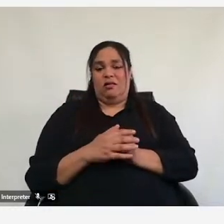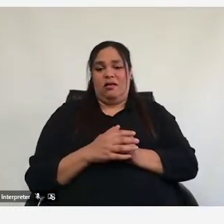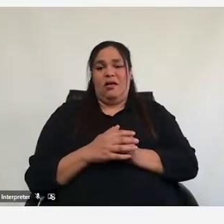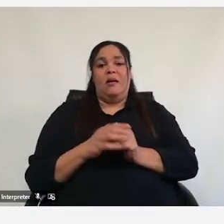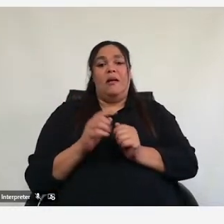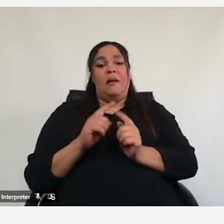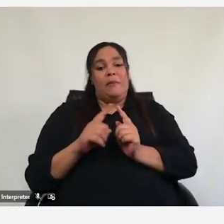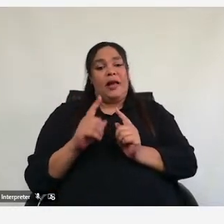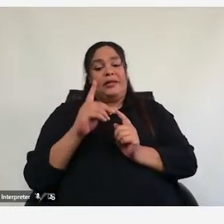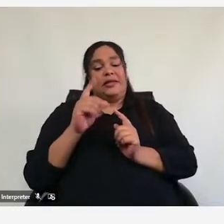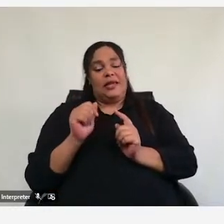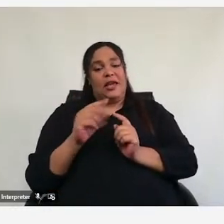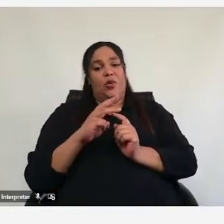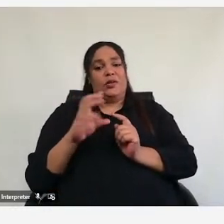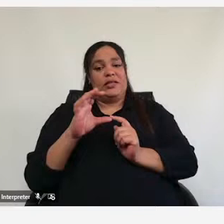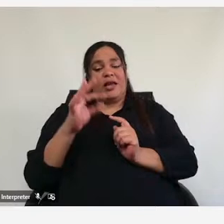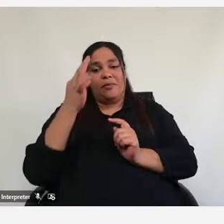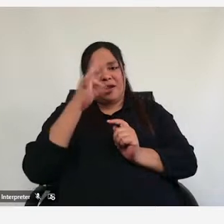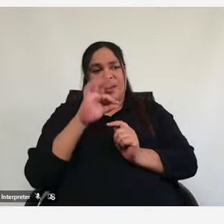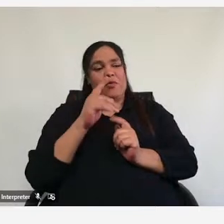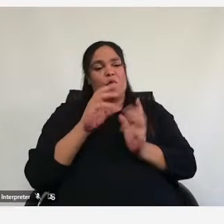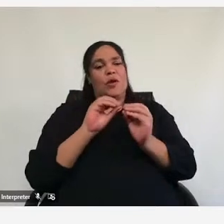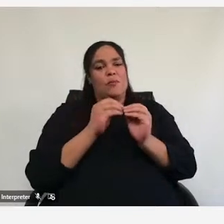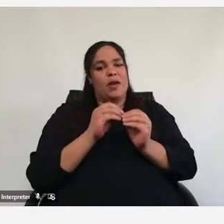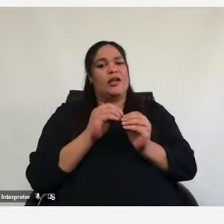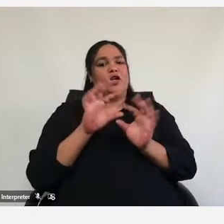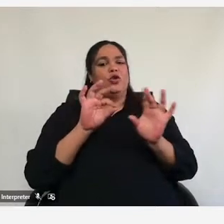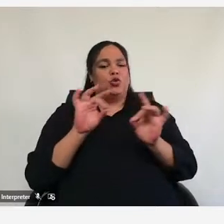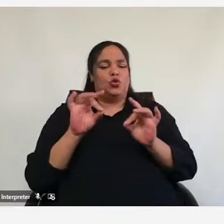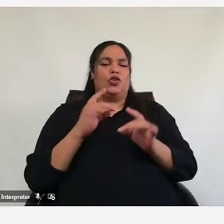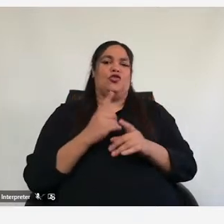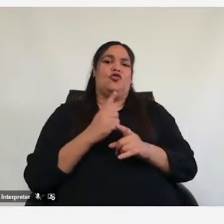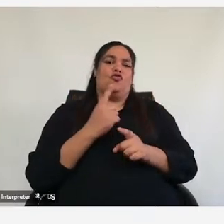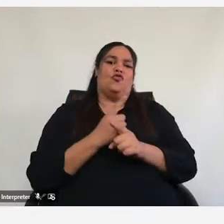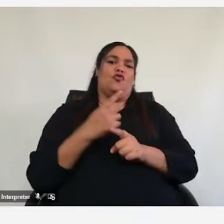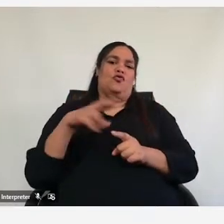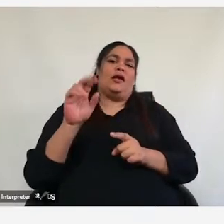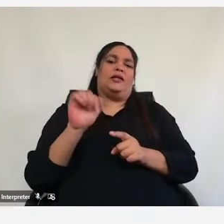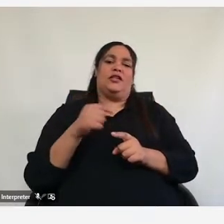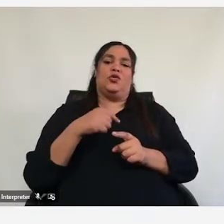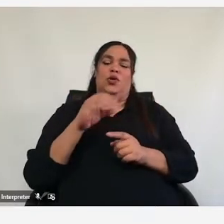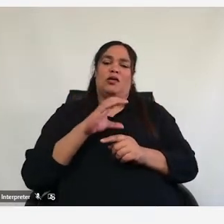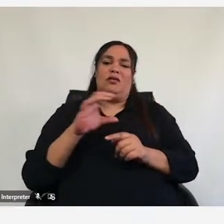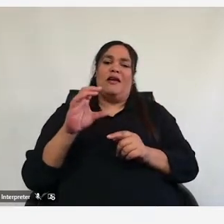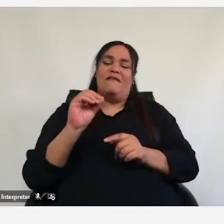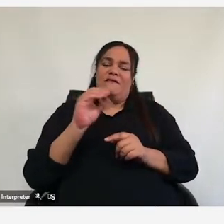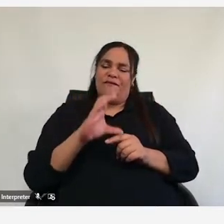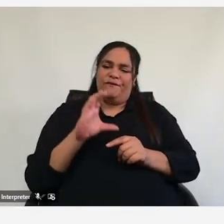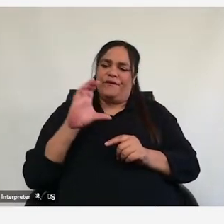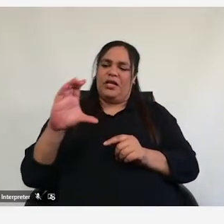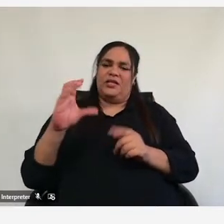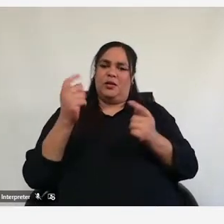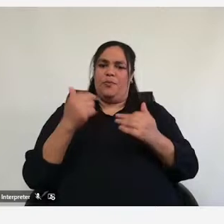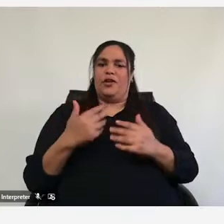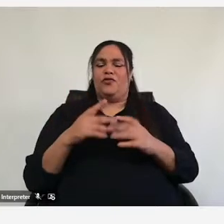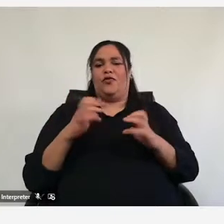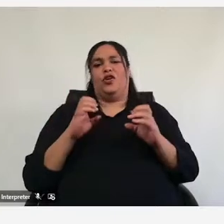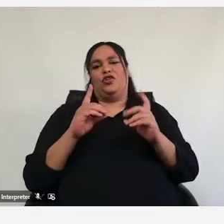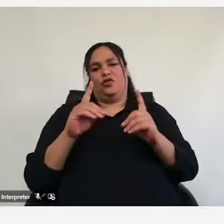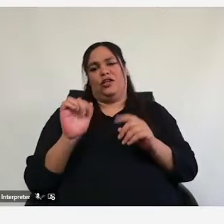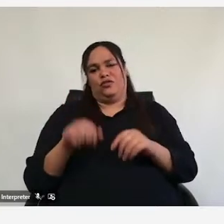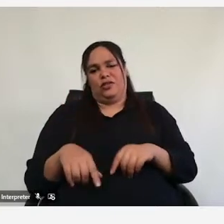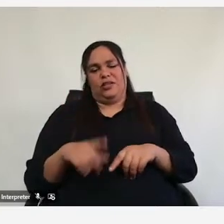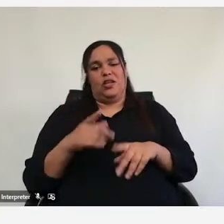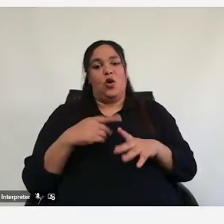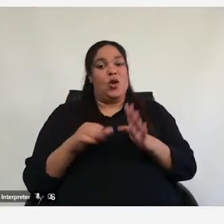the DA Western government is making the right choices. We are allocating the largest budget in the province to education. We